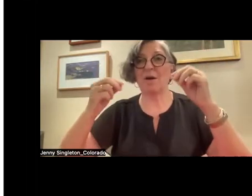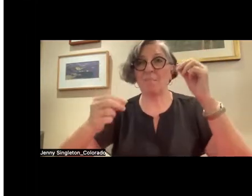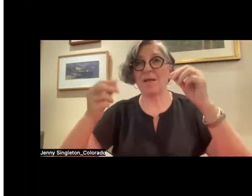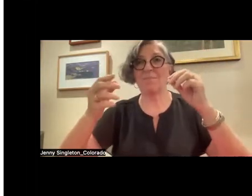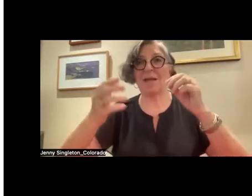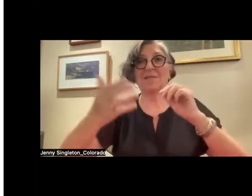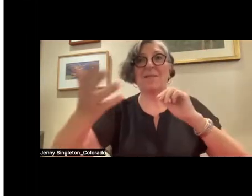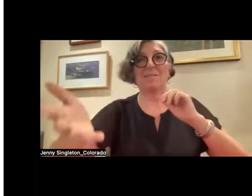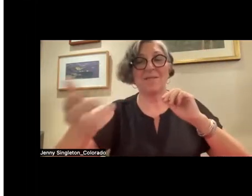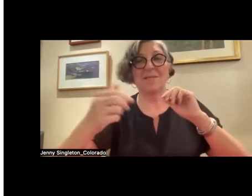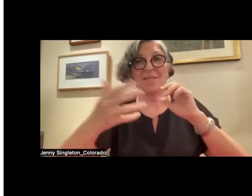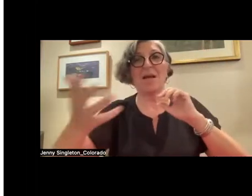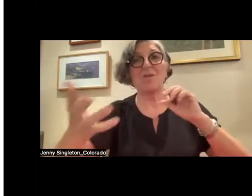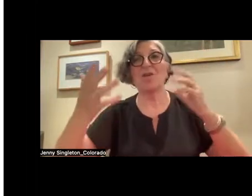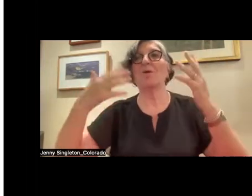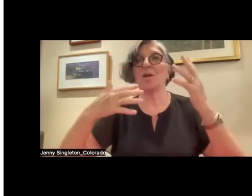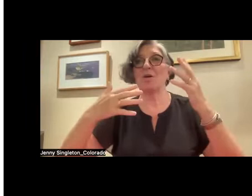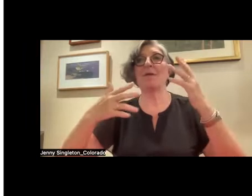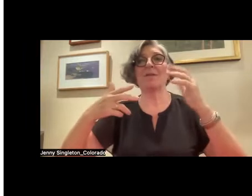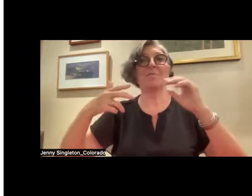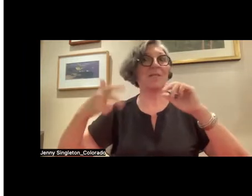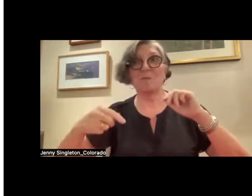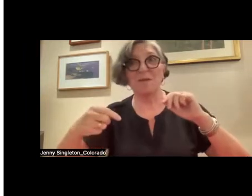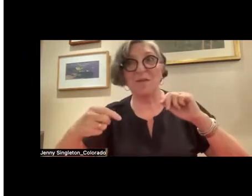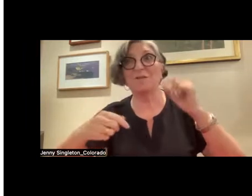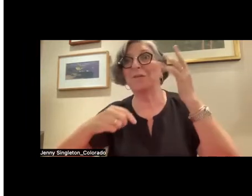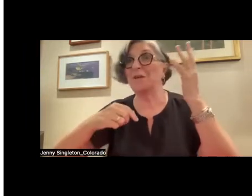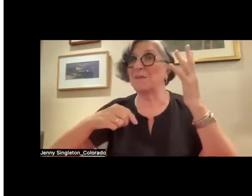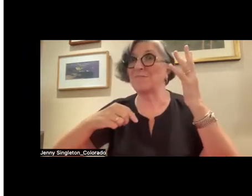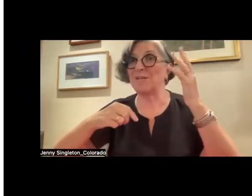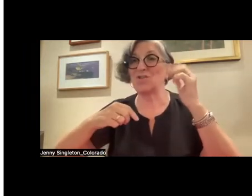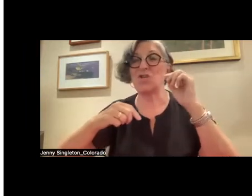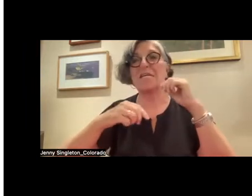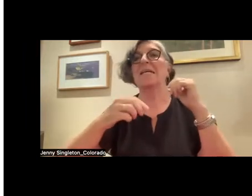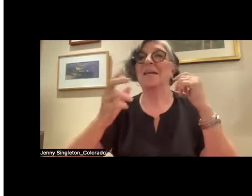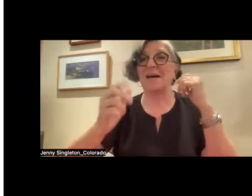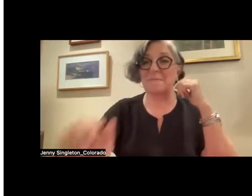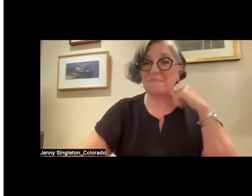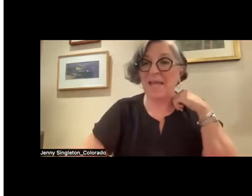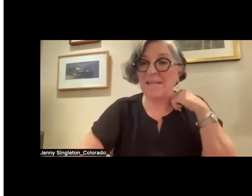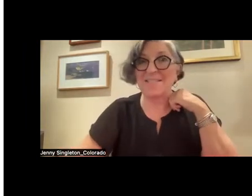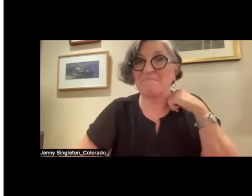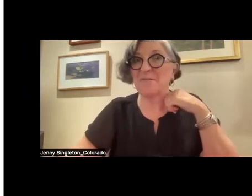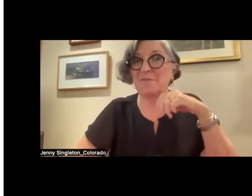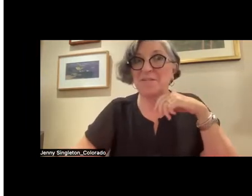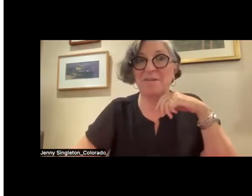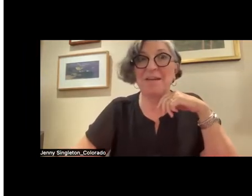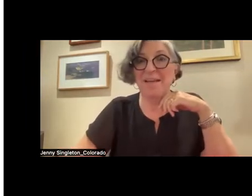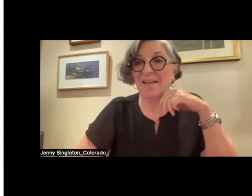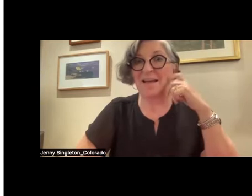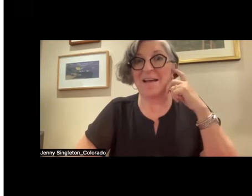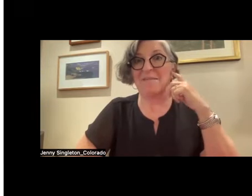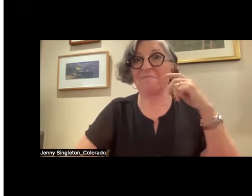with and as a signer, you would know that there must have been a vehicle and there must have been a tree. And so these